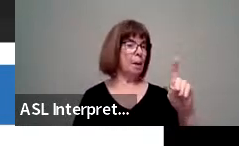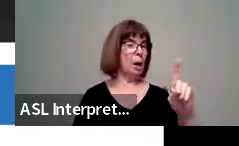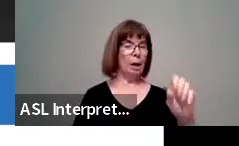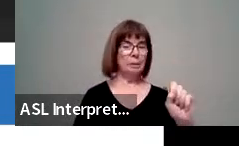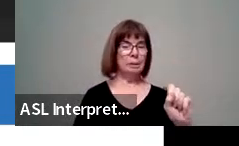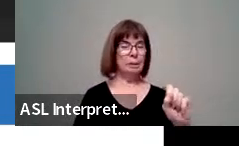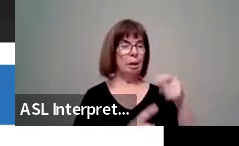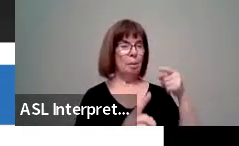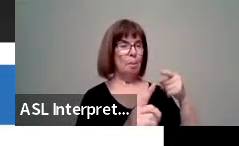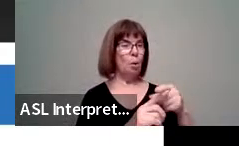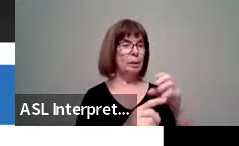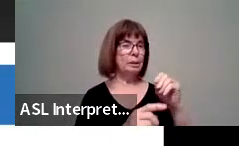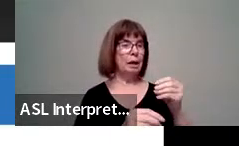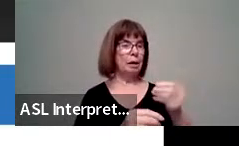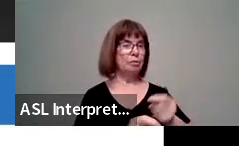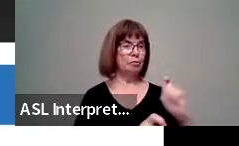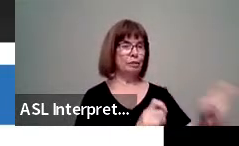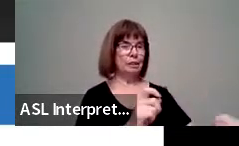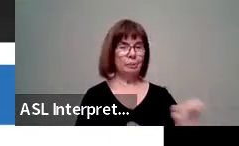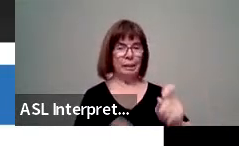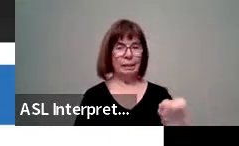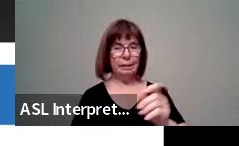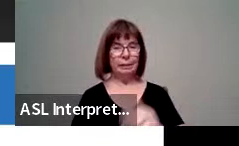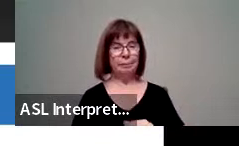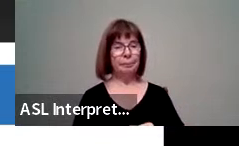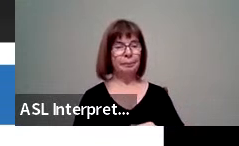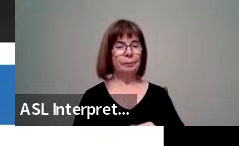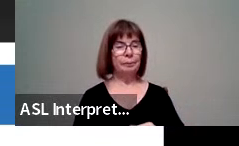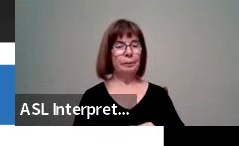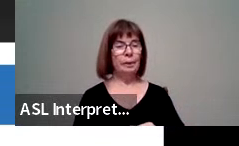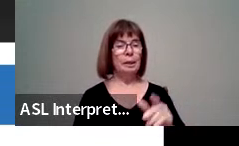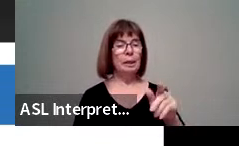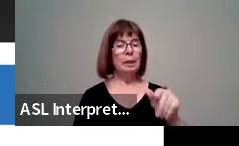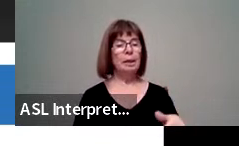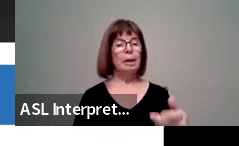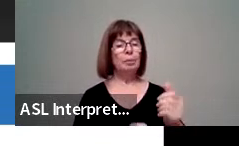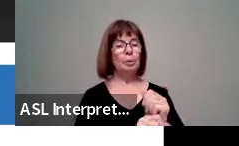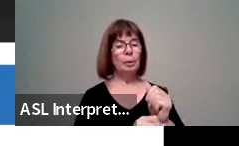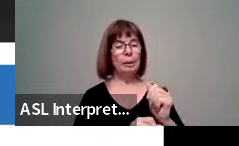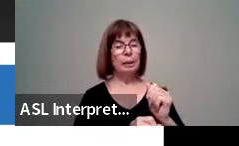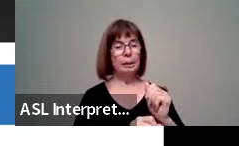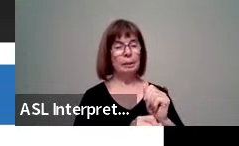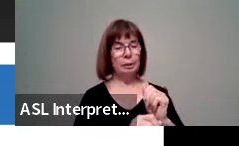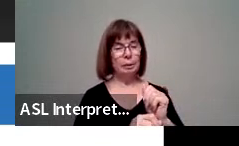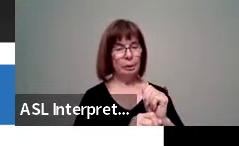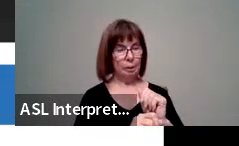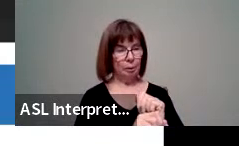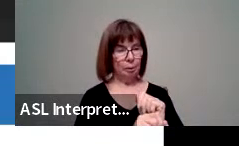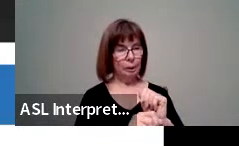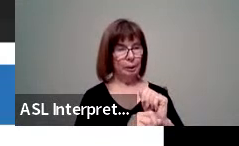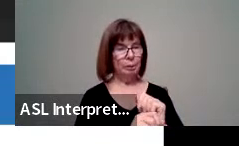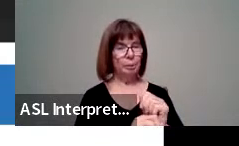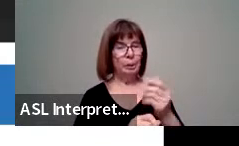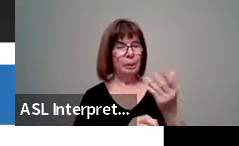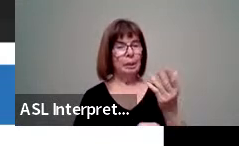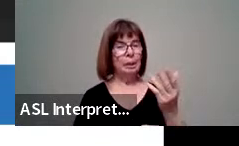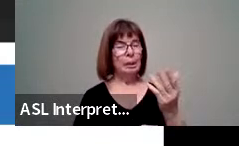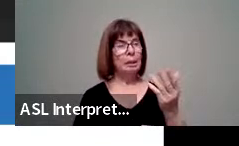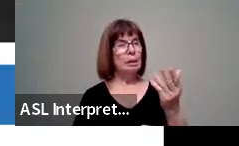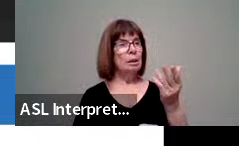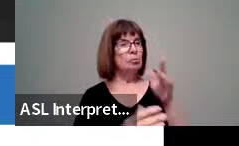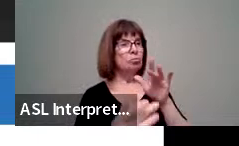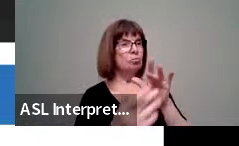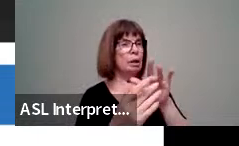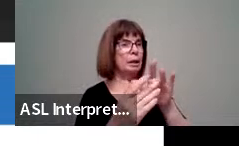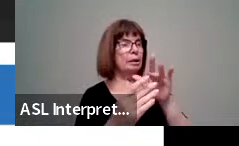And we're working with our community resilience coalitions and organizations to reach into those parts of the community